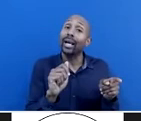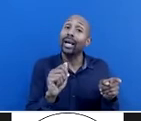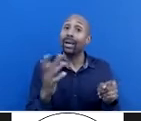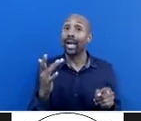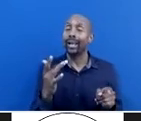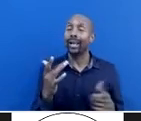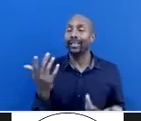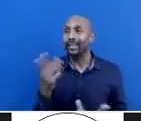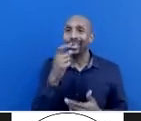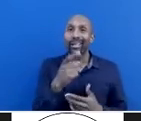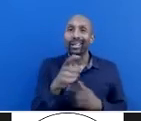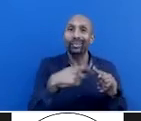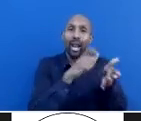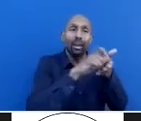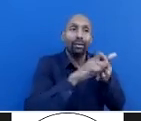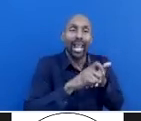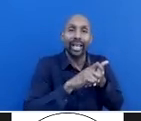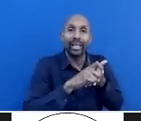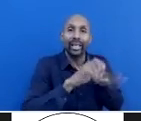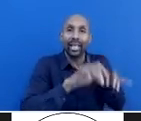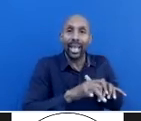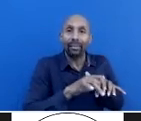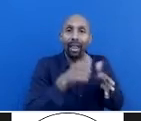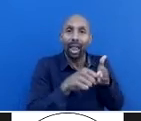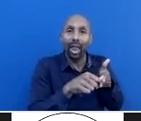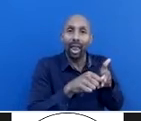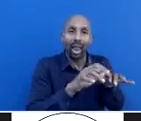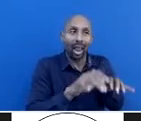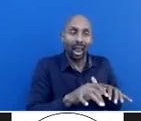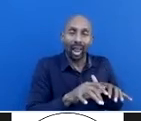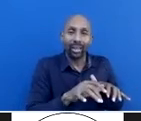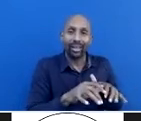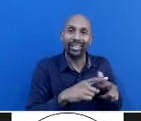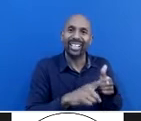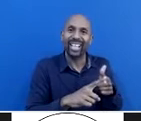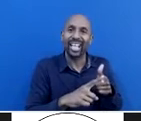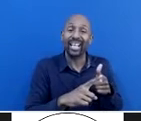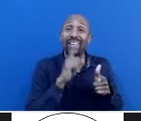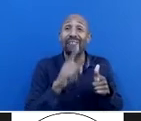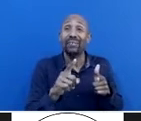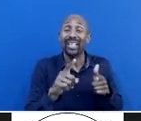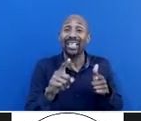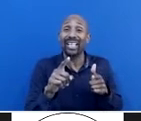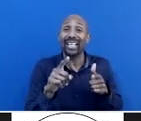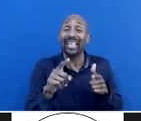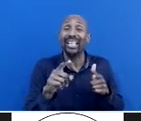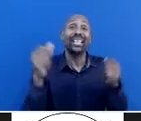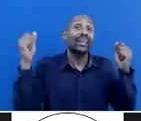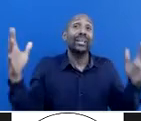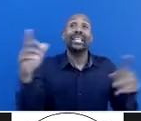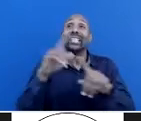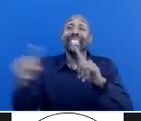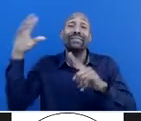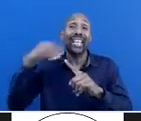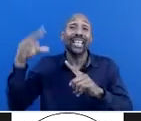to paper, you reduce an infinite number of experiential realities to a